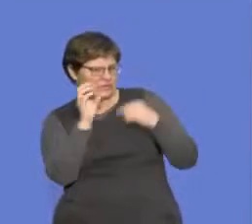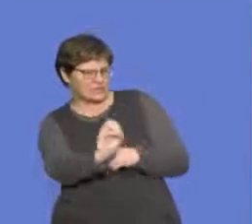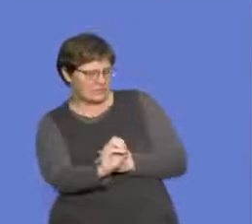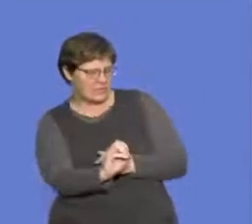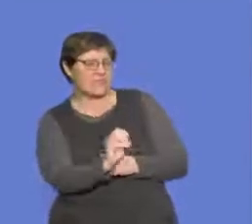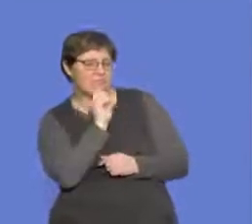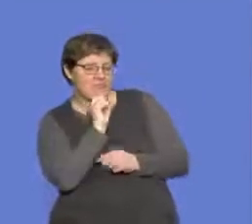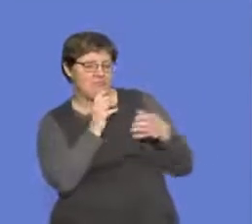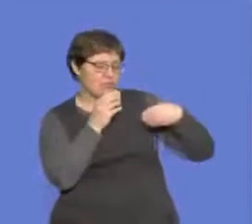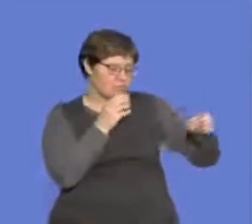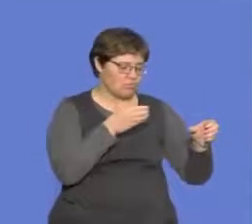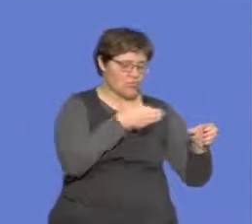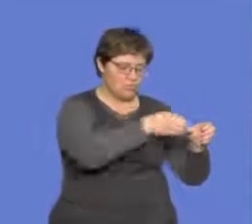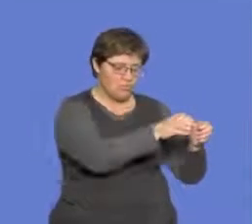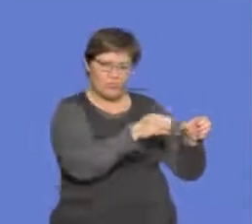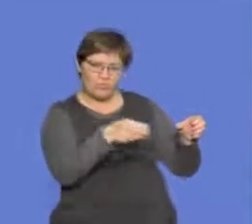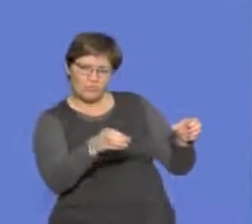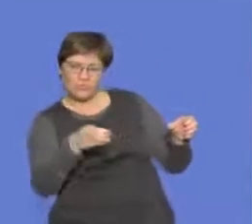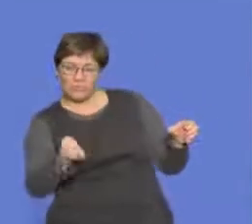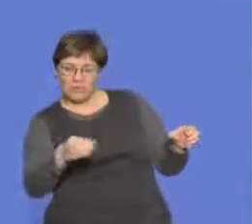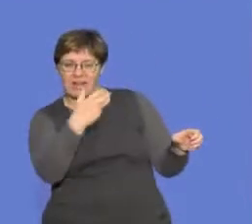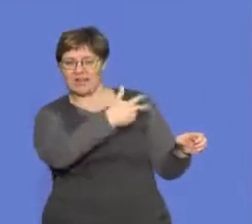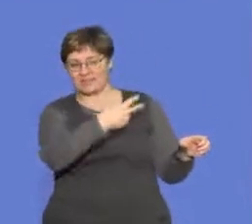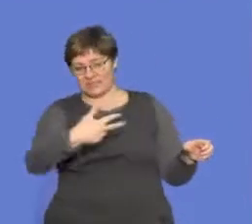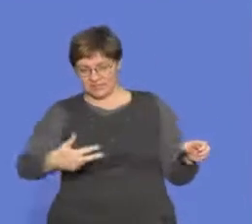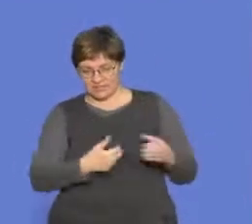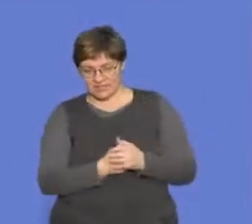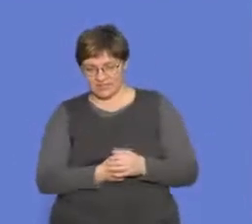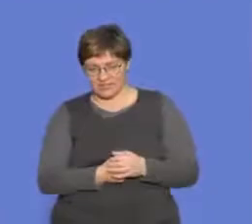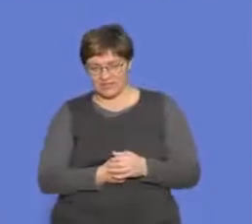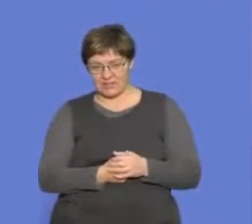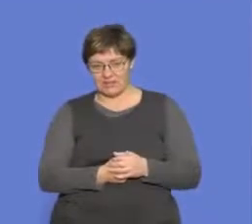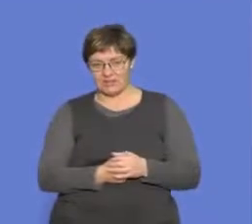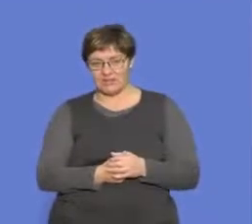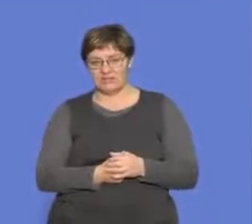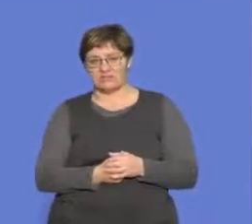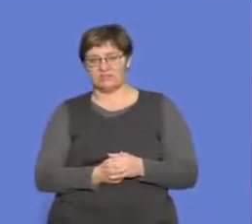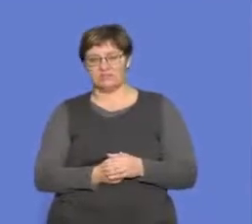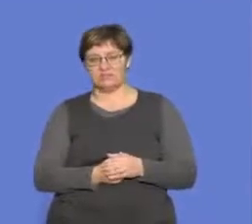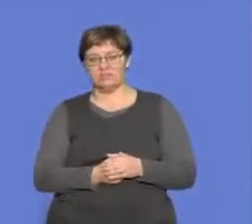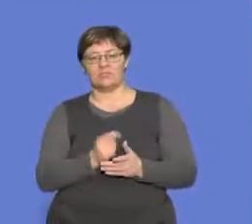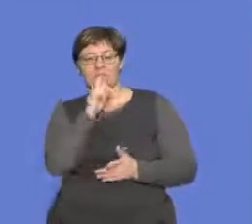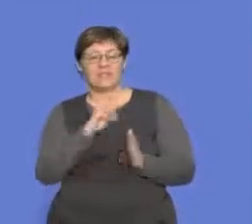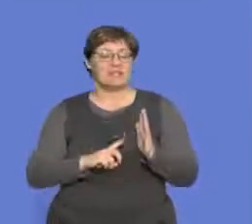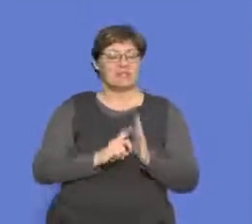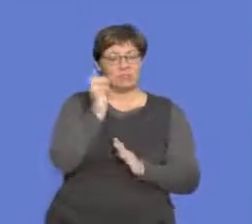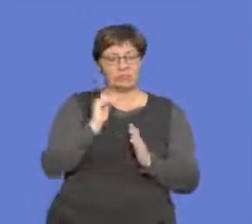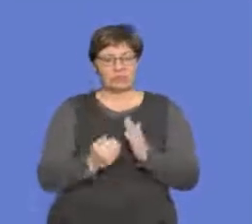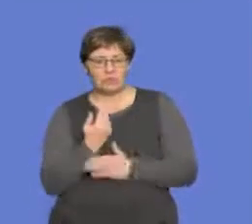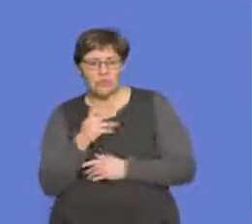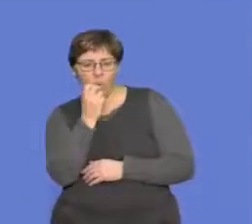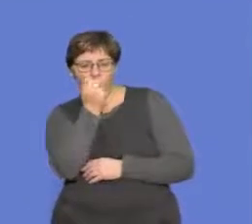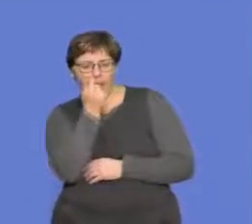they've created groups of or schemes of classification. And so as we see with new developments and